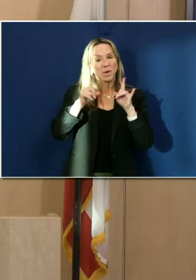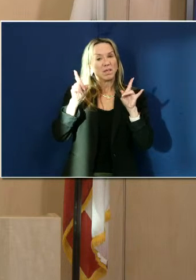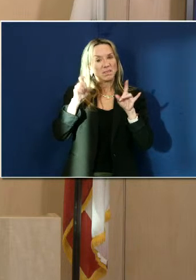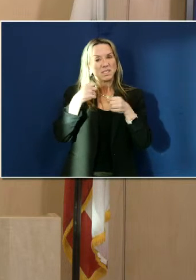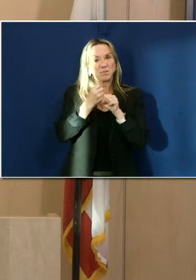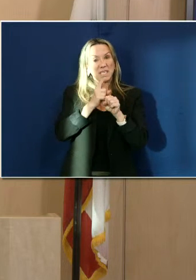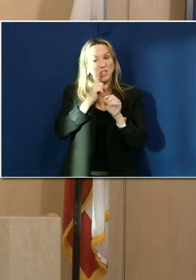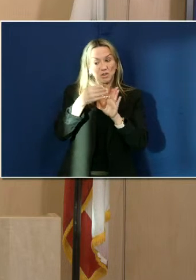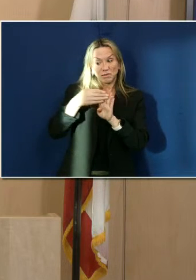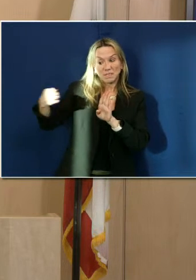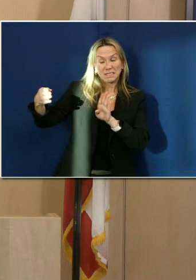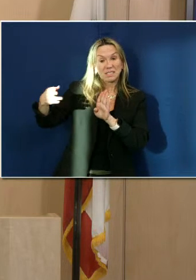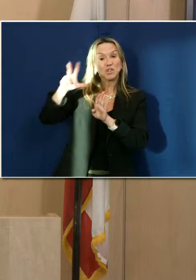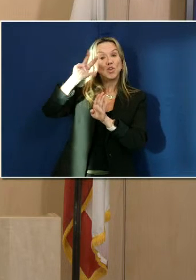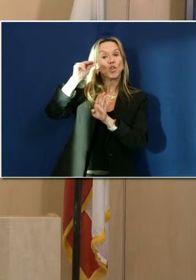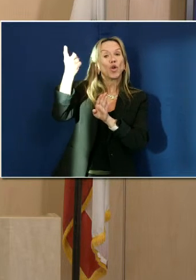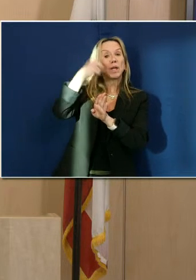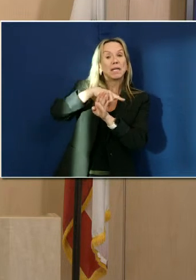30 days.